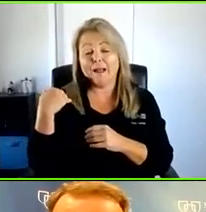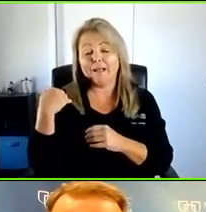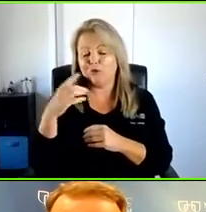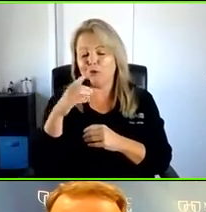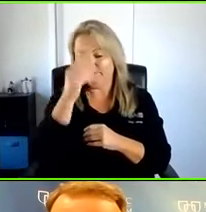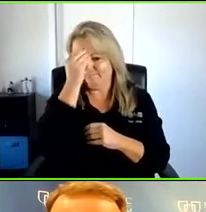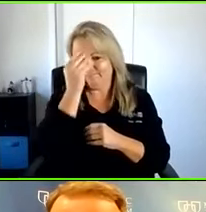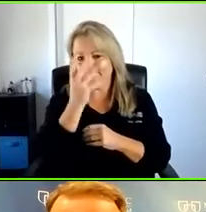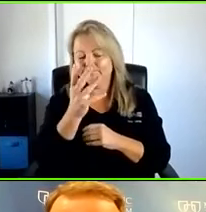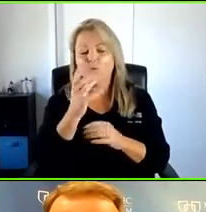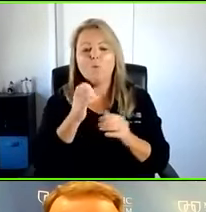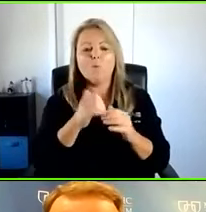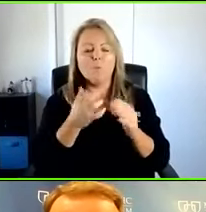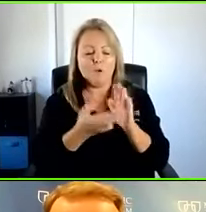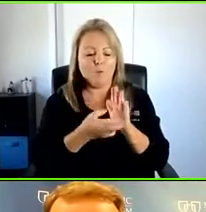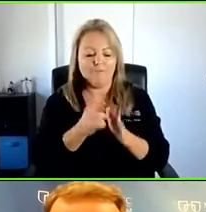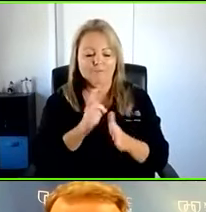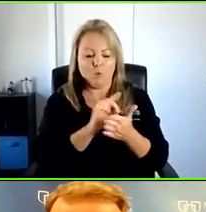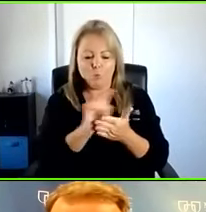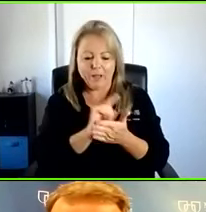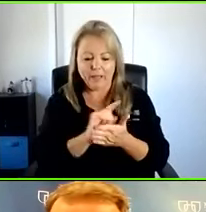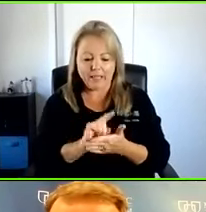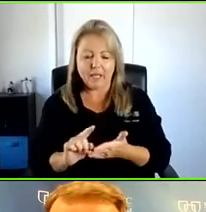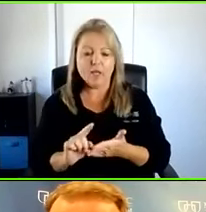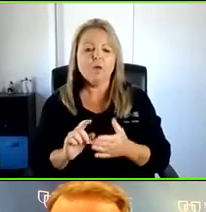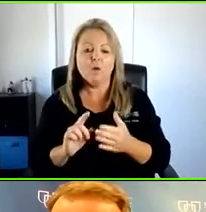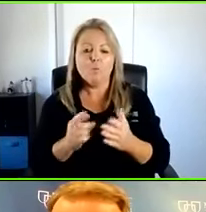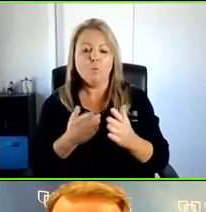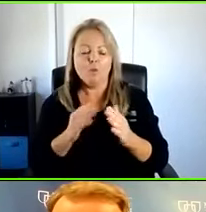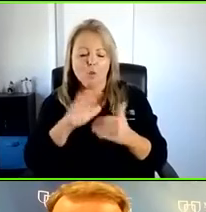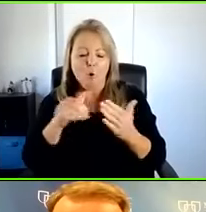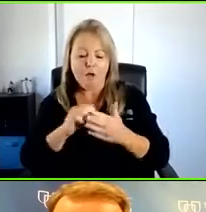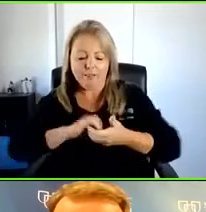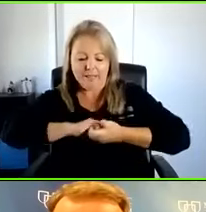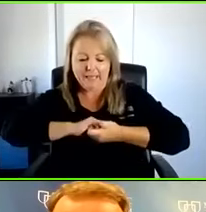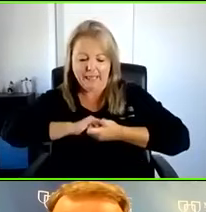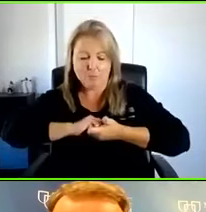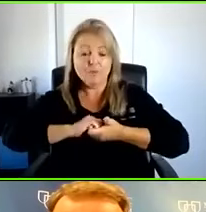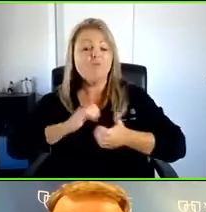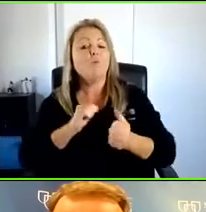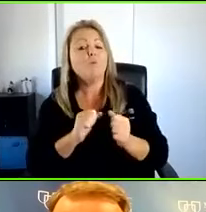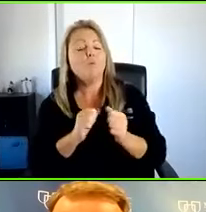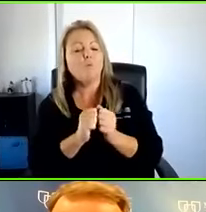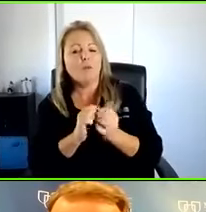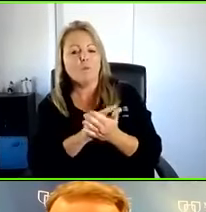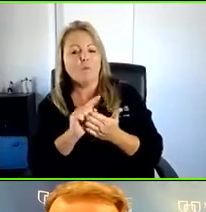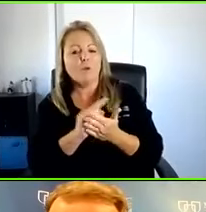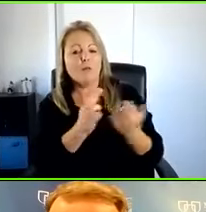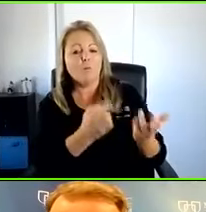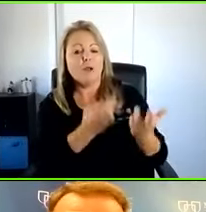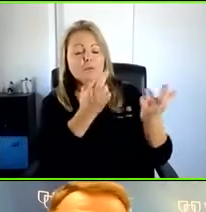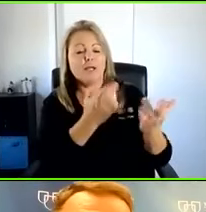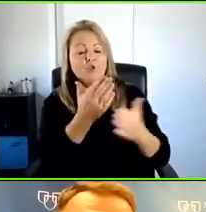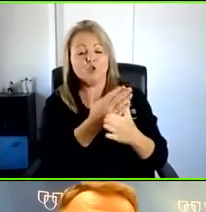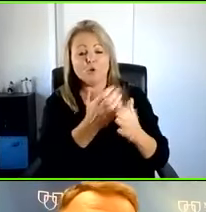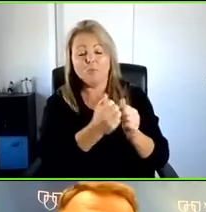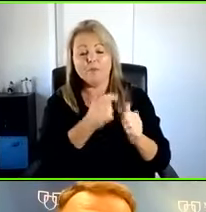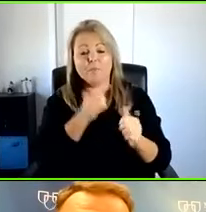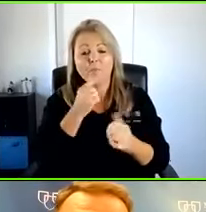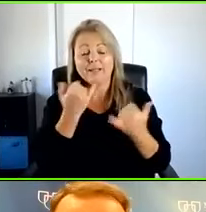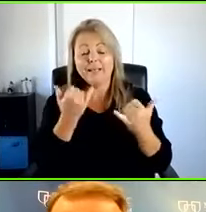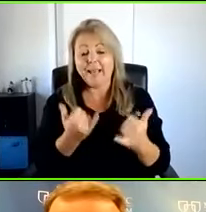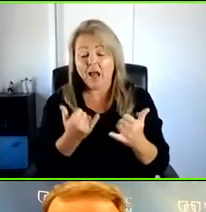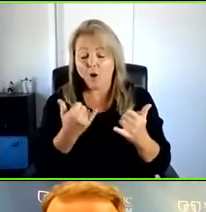be reviewed on a weekly basis by our collaborative, with weekly recommendations being shared to the public. At this time,